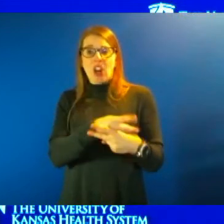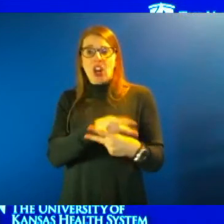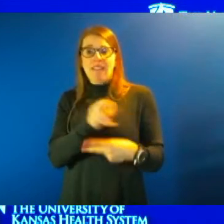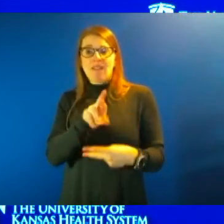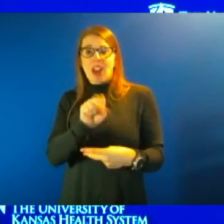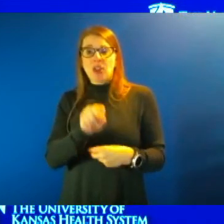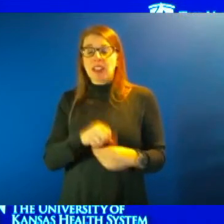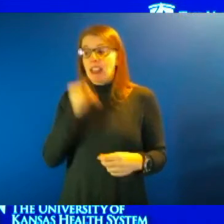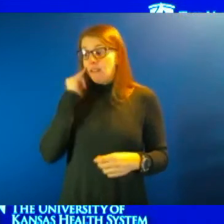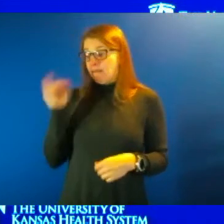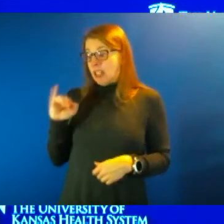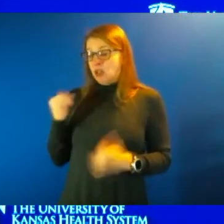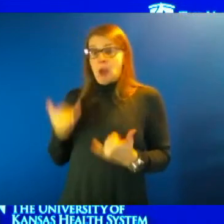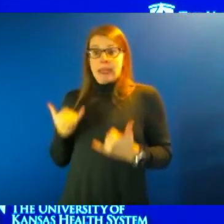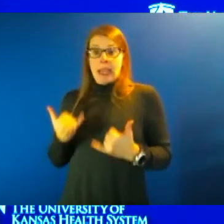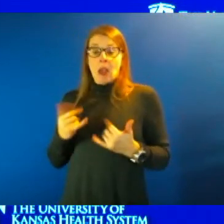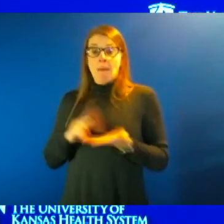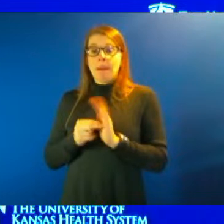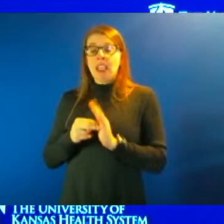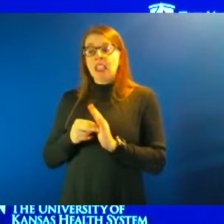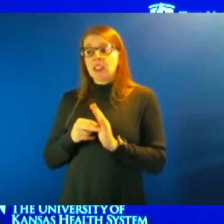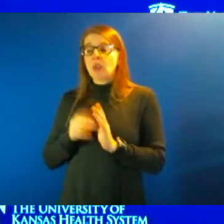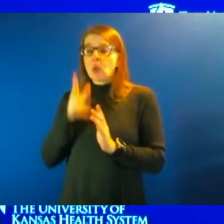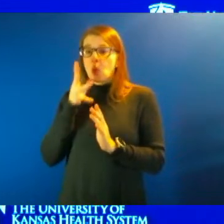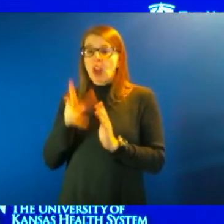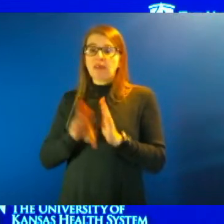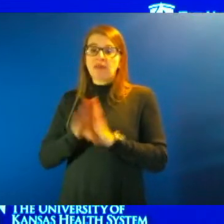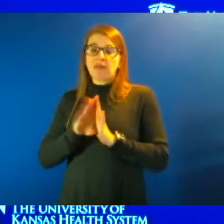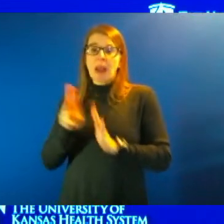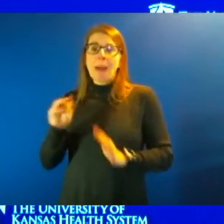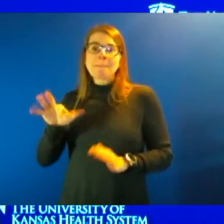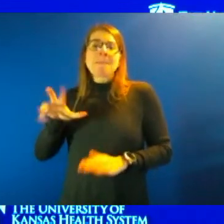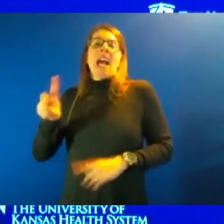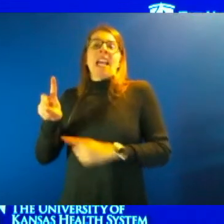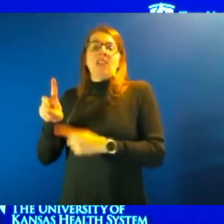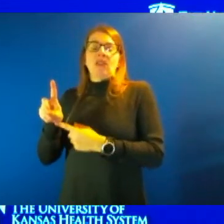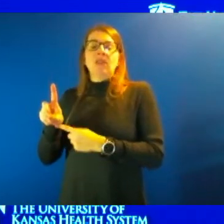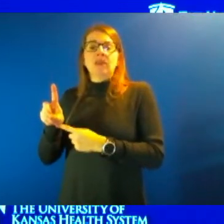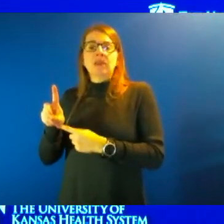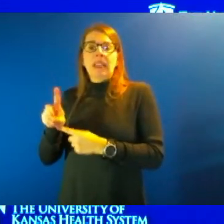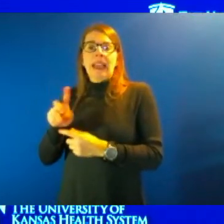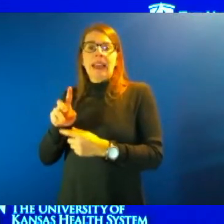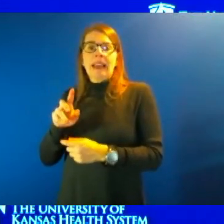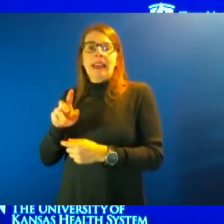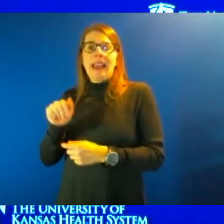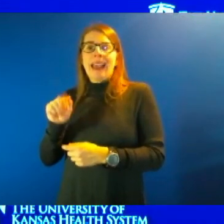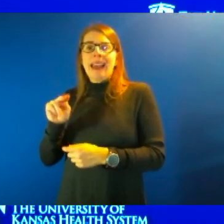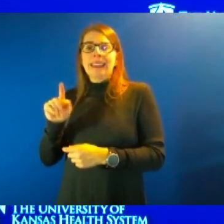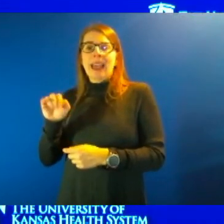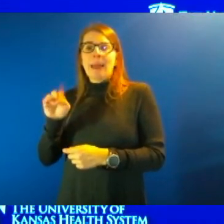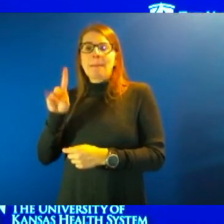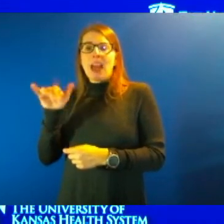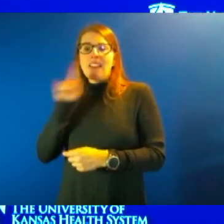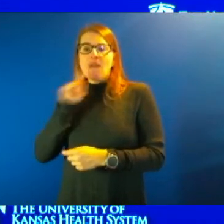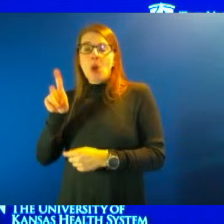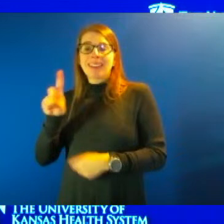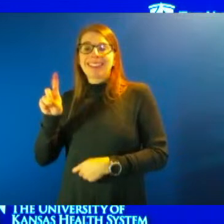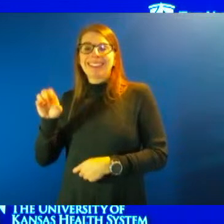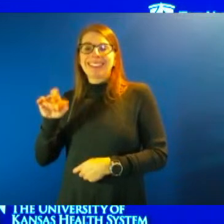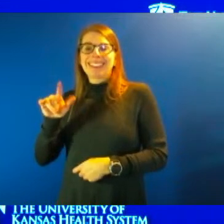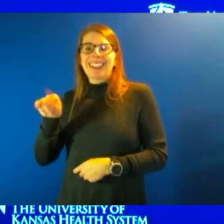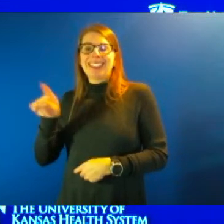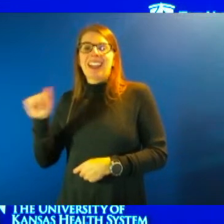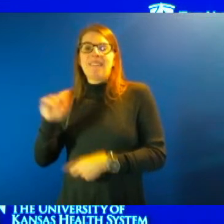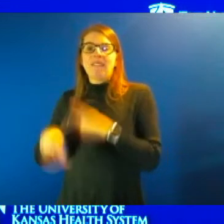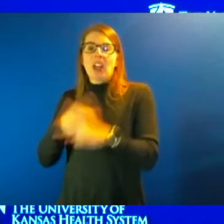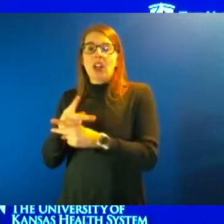you're going to be developing some mild specific antibodies for Delta variant. There's really no good answer to that question. The recommendation is there